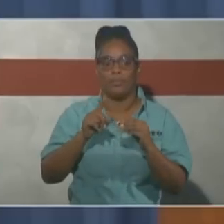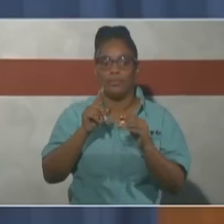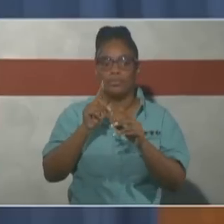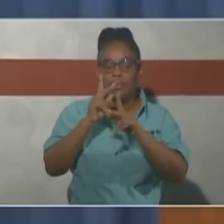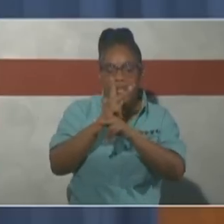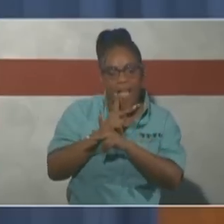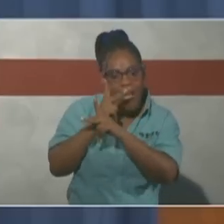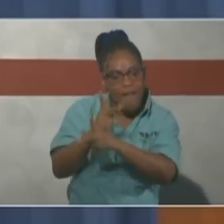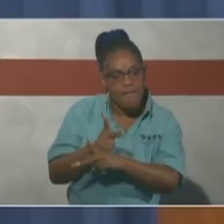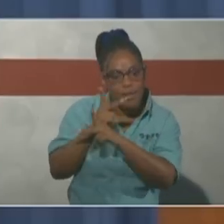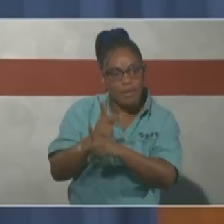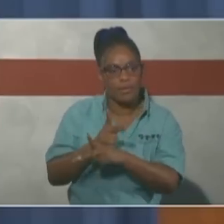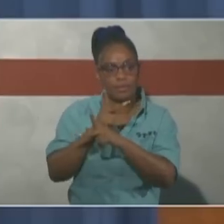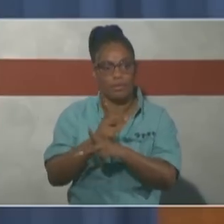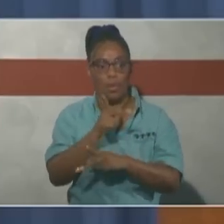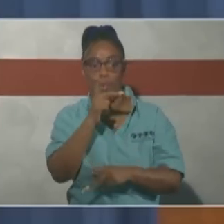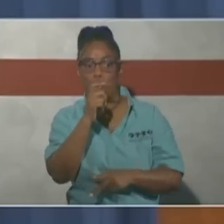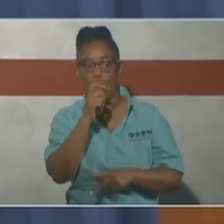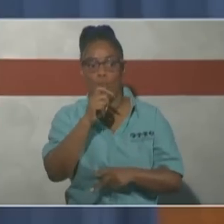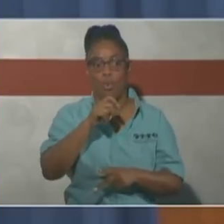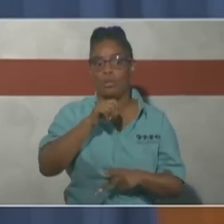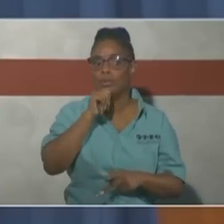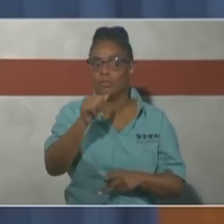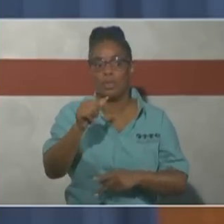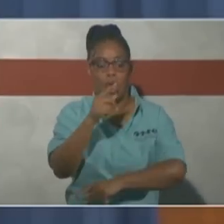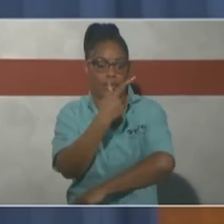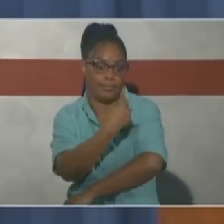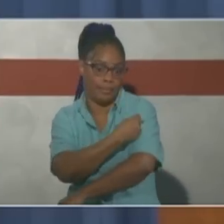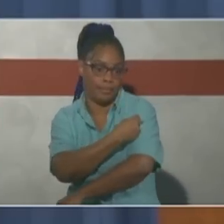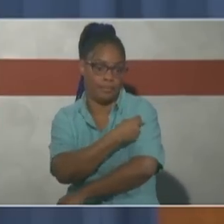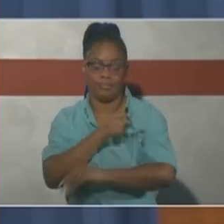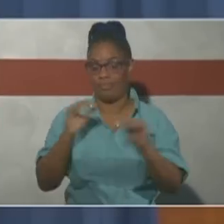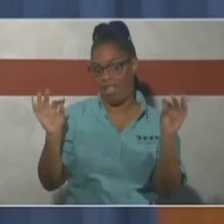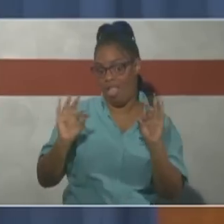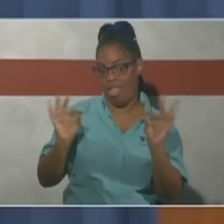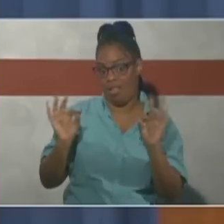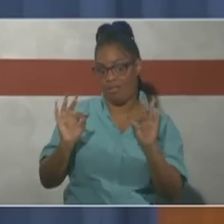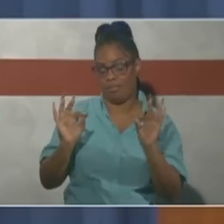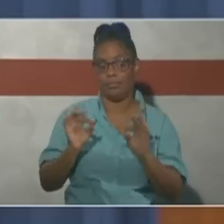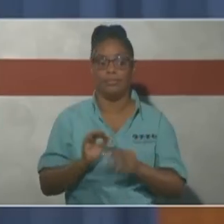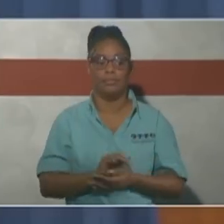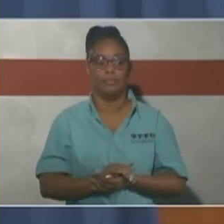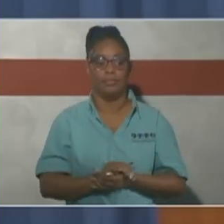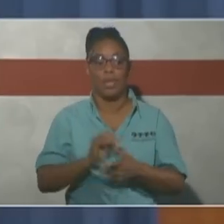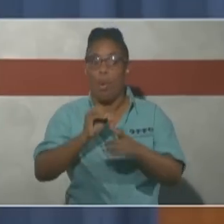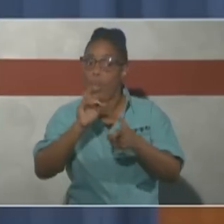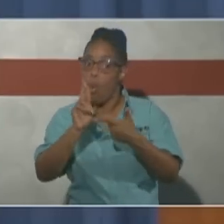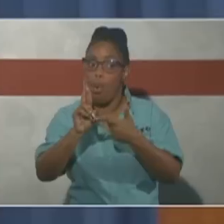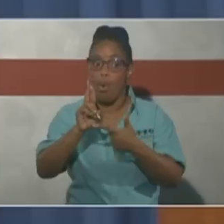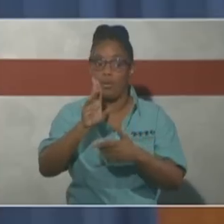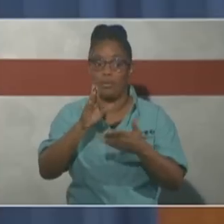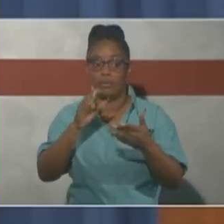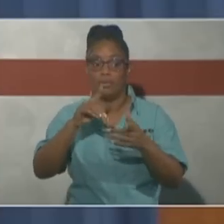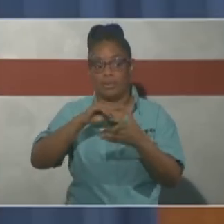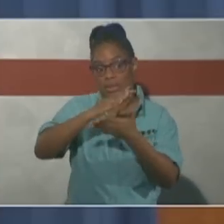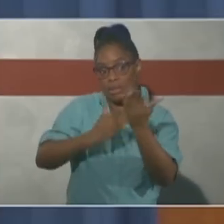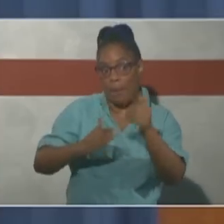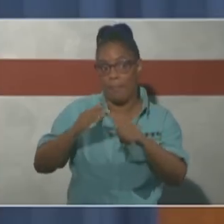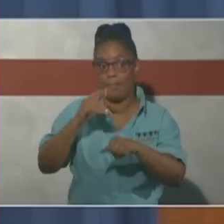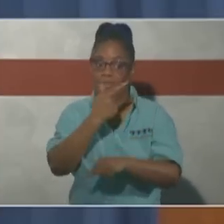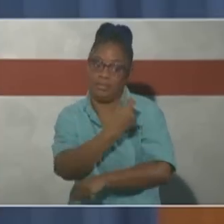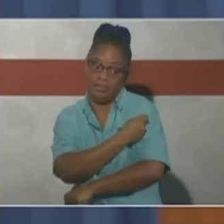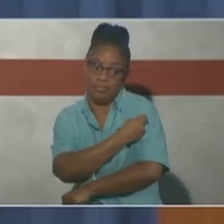bulk of our patients, and I speak to the nation from my heart, who are